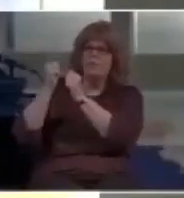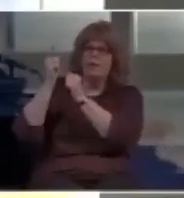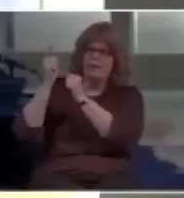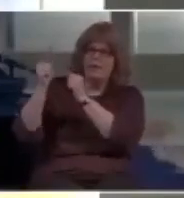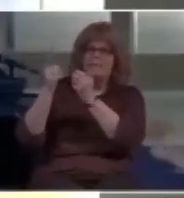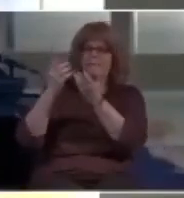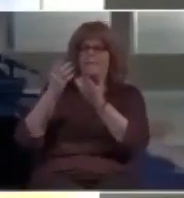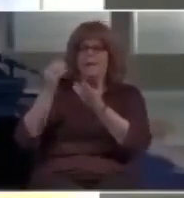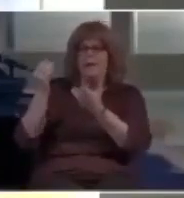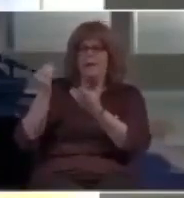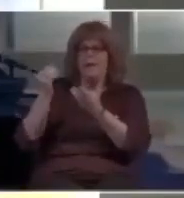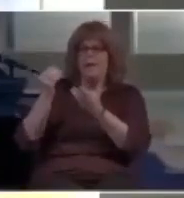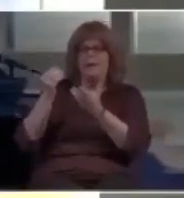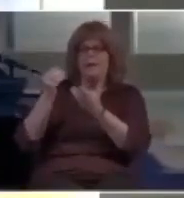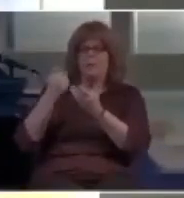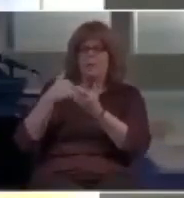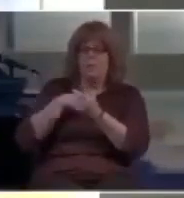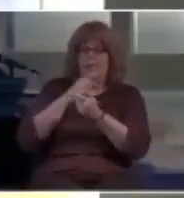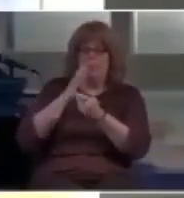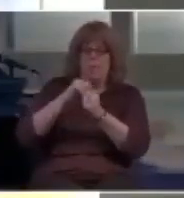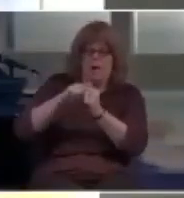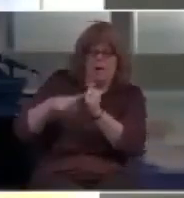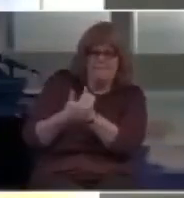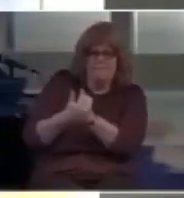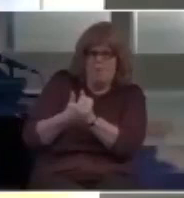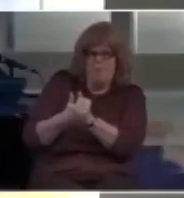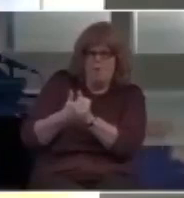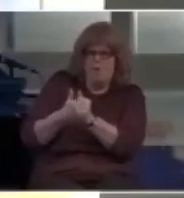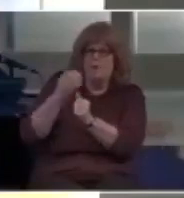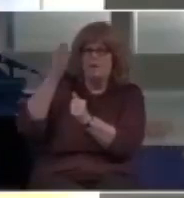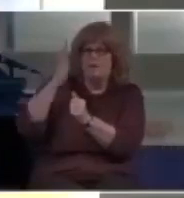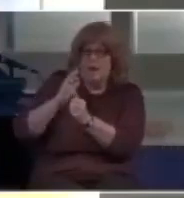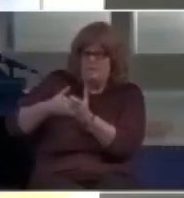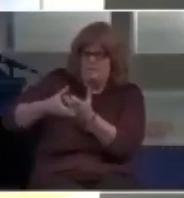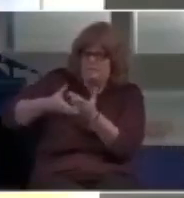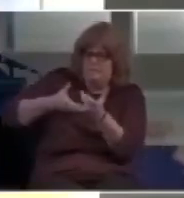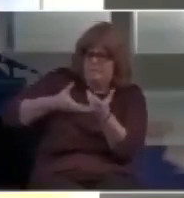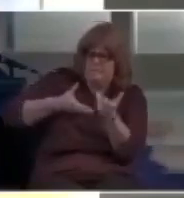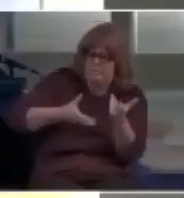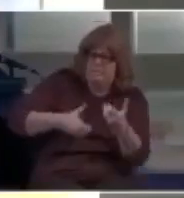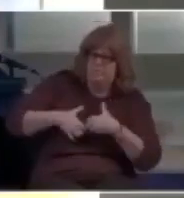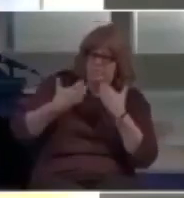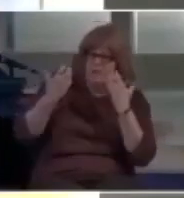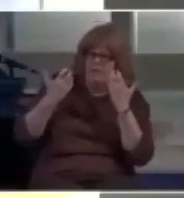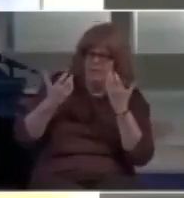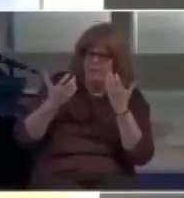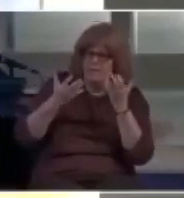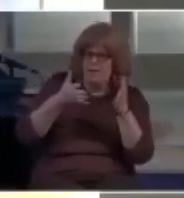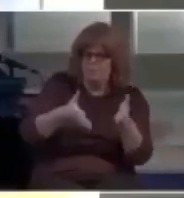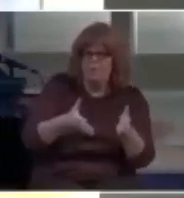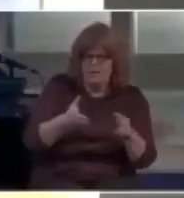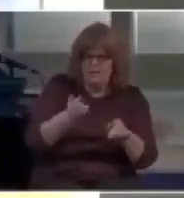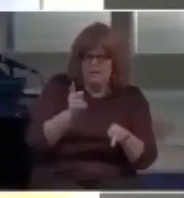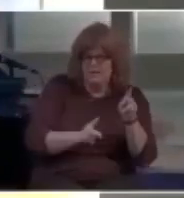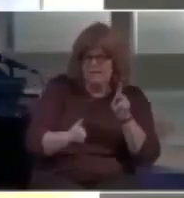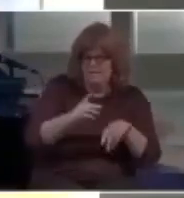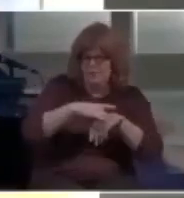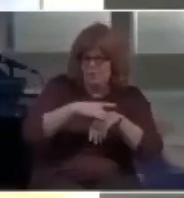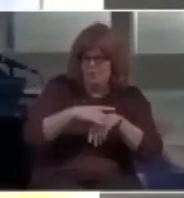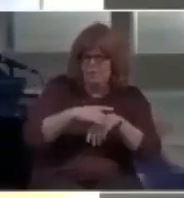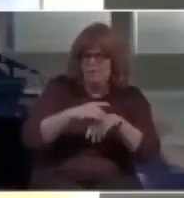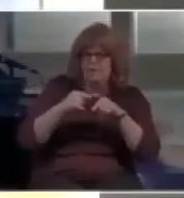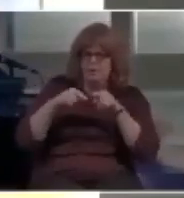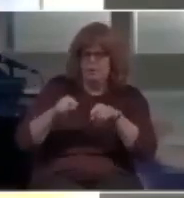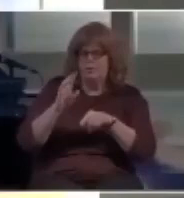to avoid the outpouring of his wrath on the rest of humanity during